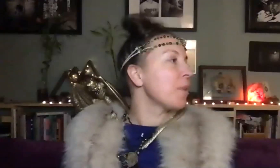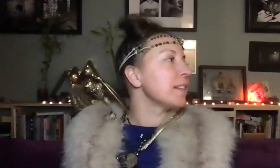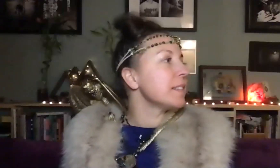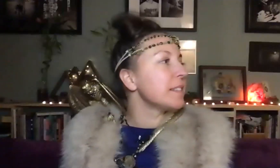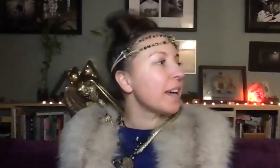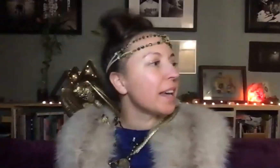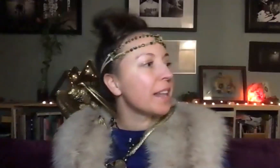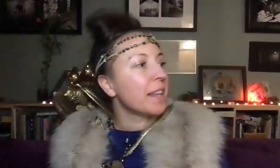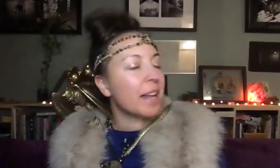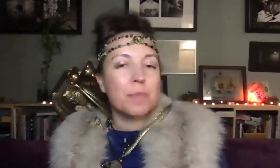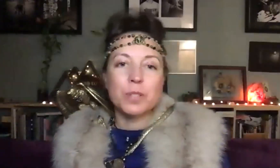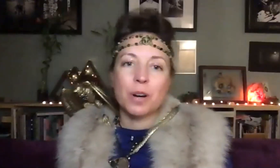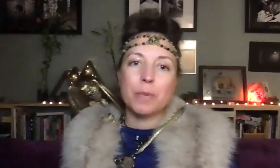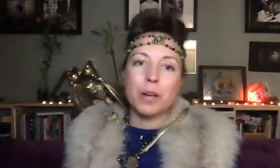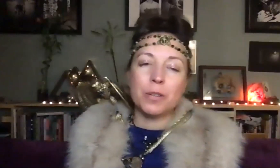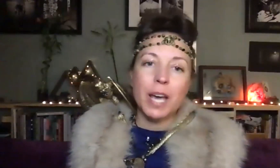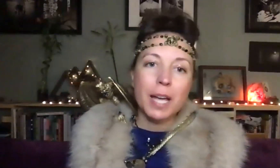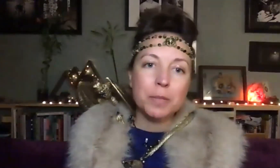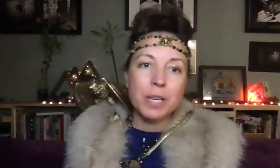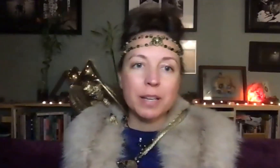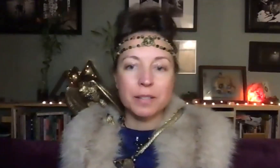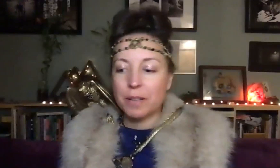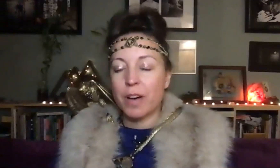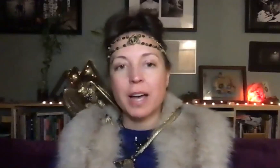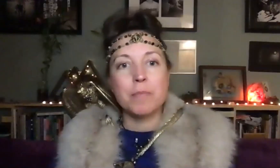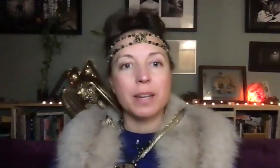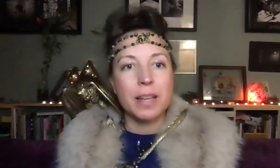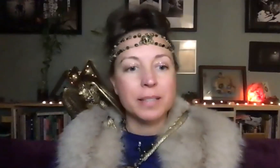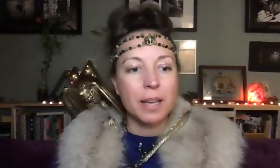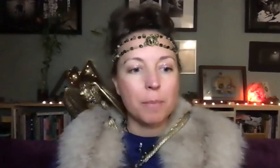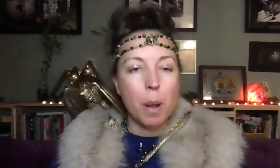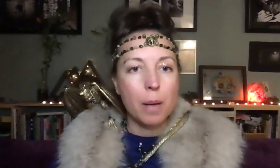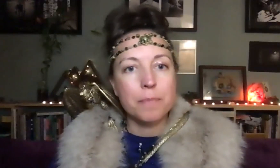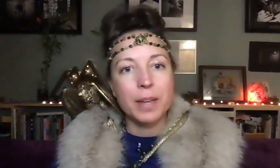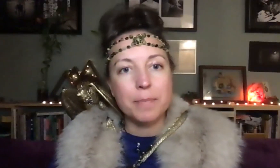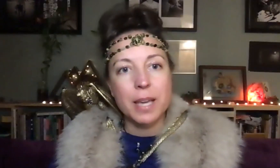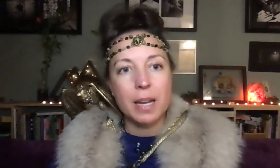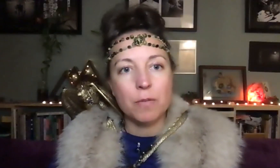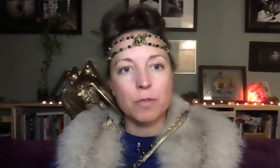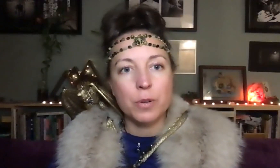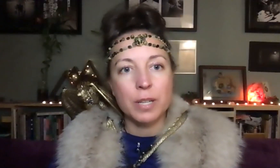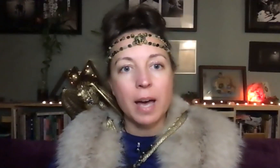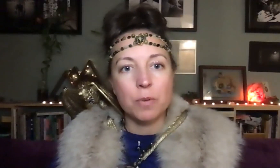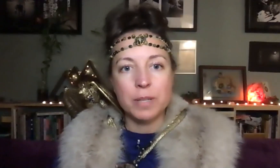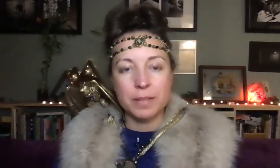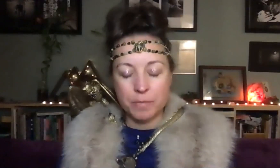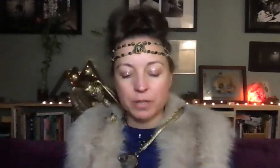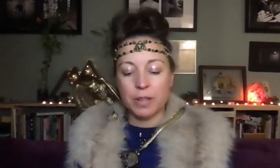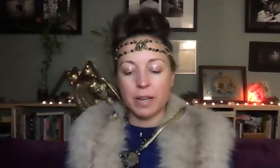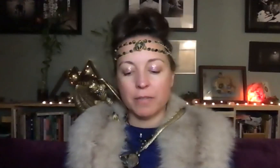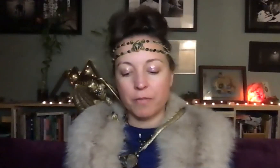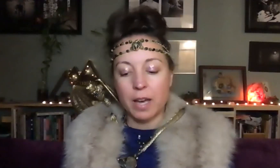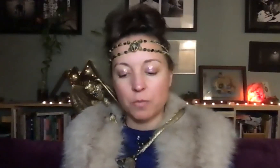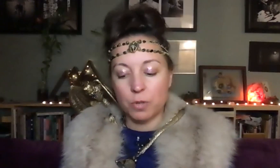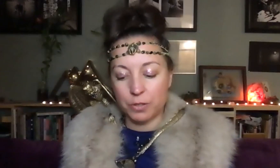I want to say that I'm sorry about your cat, because the vibe that I'm getting from your cat would be similar,